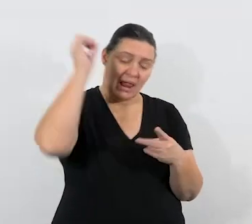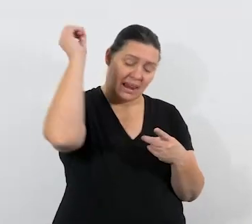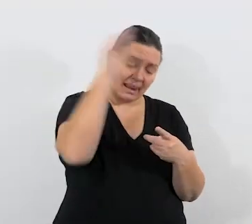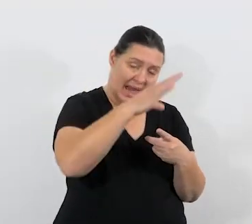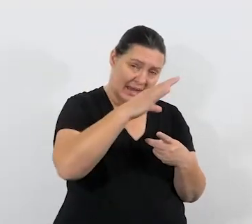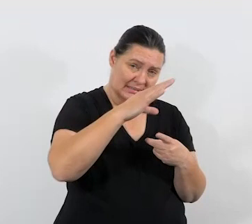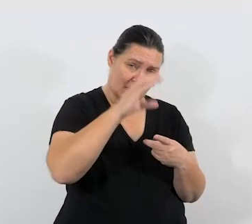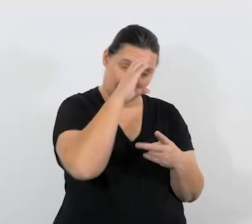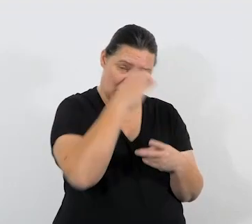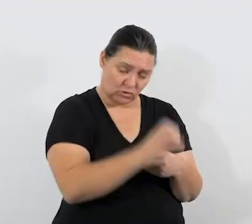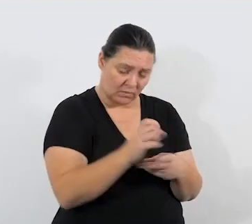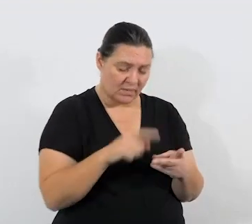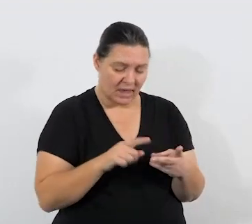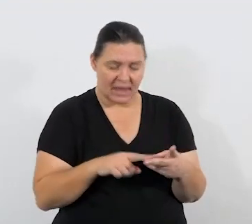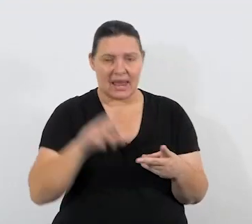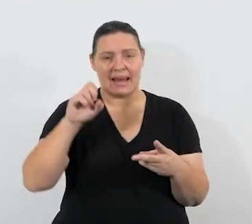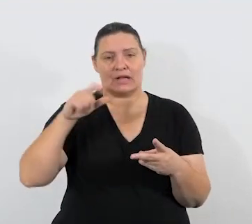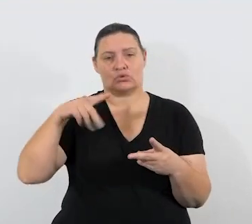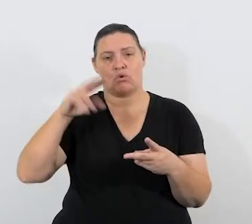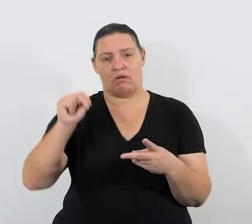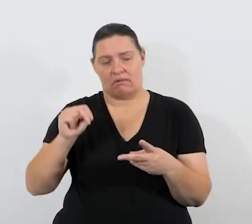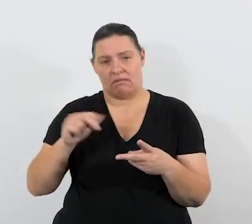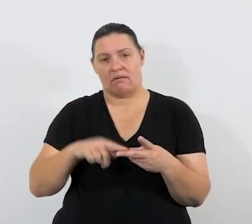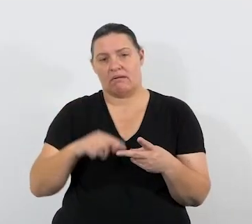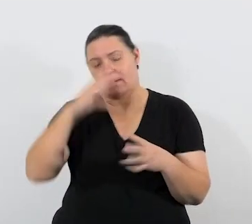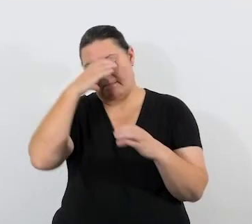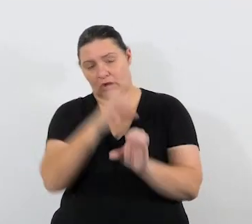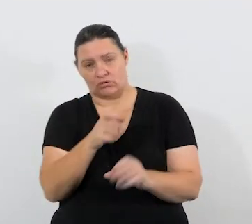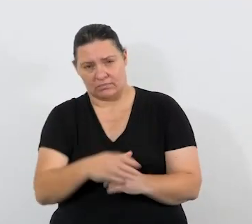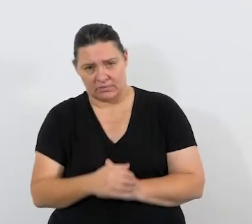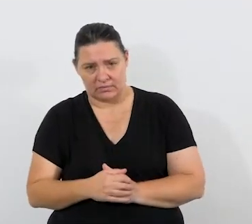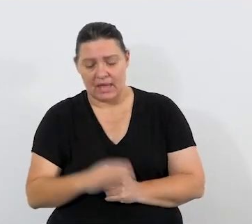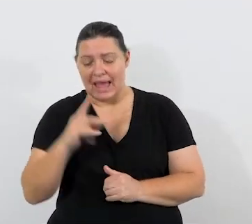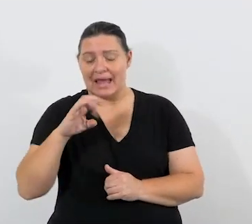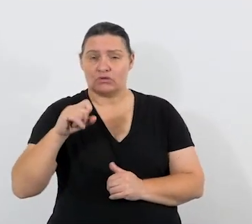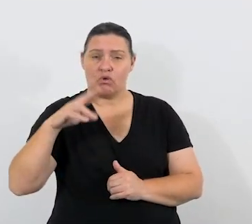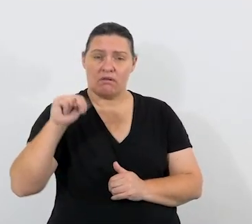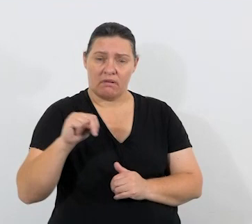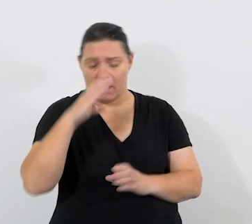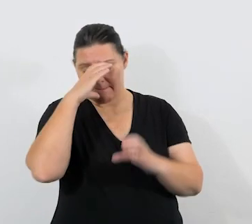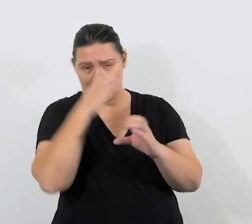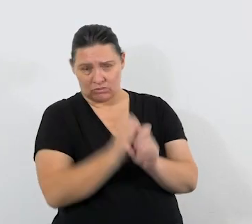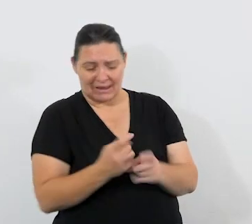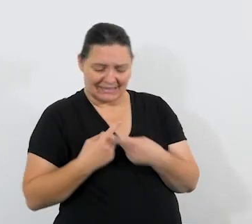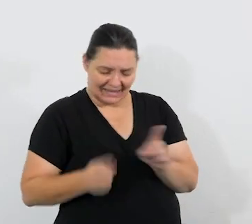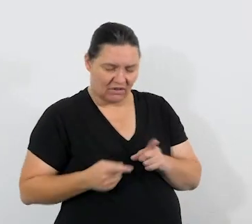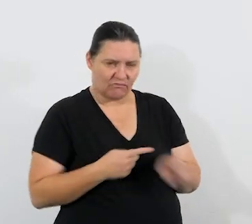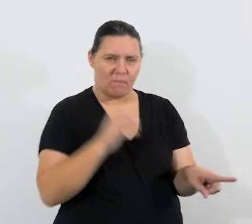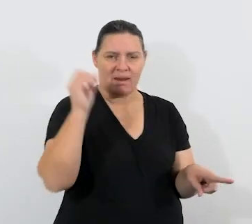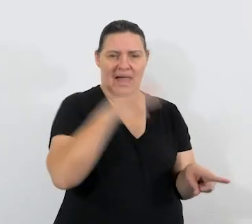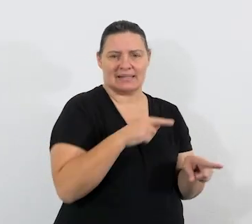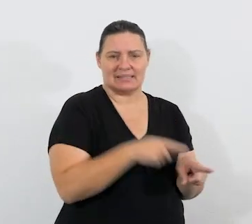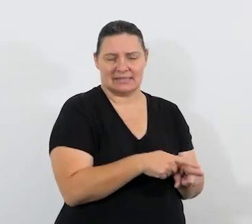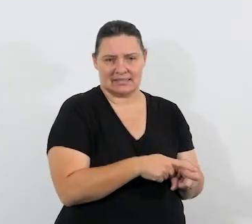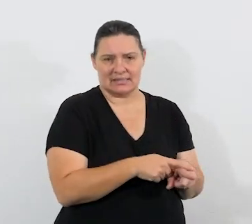light microscope and an electron microscope. So the electron microscope differs from the